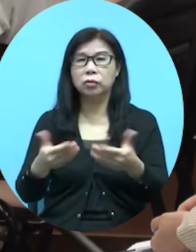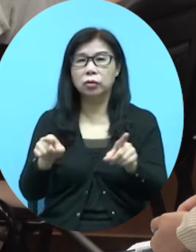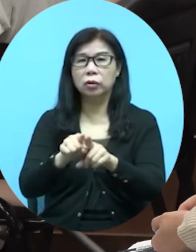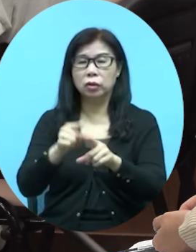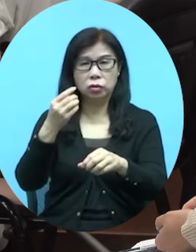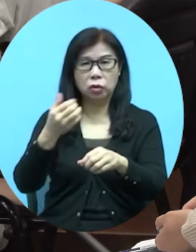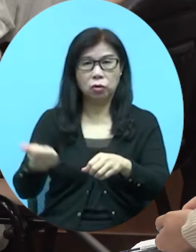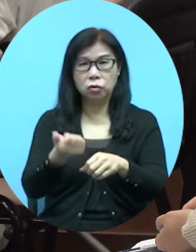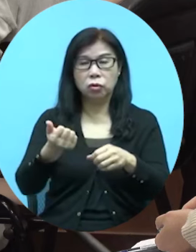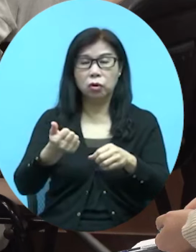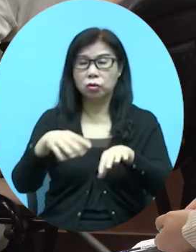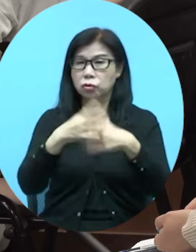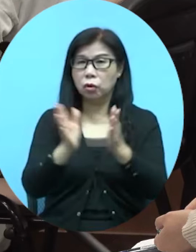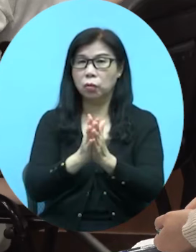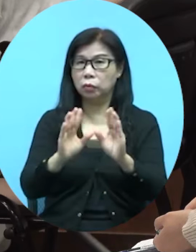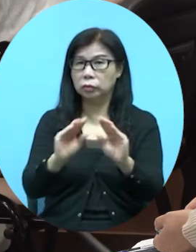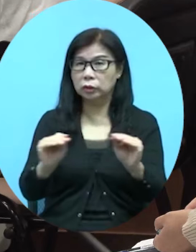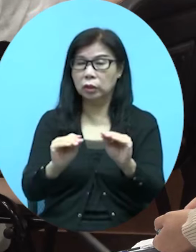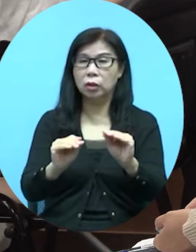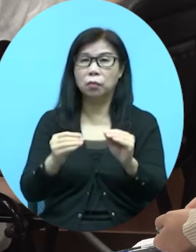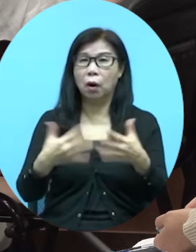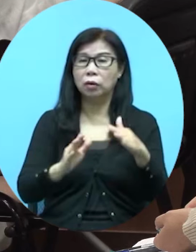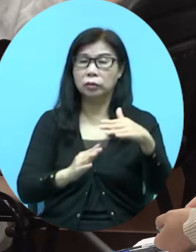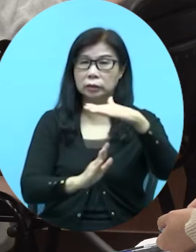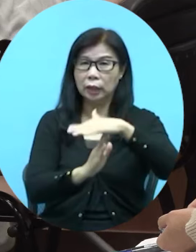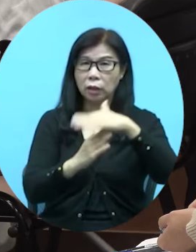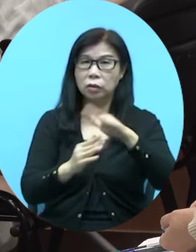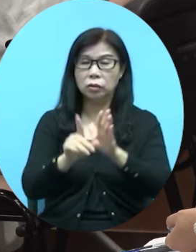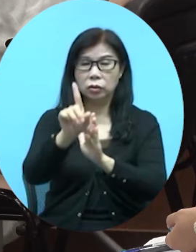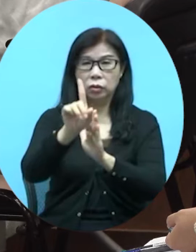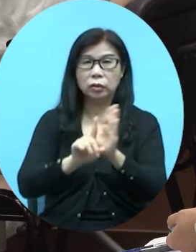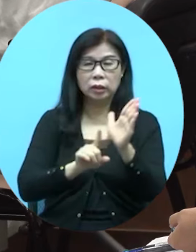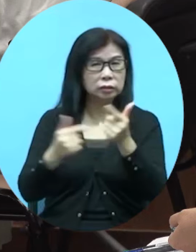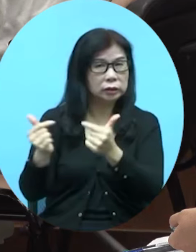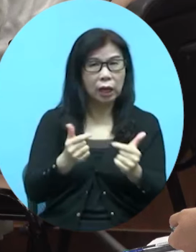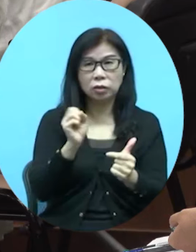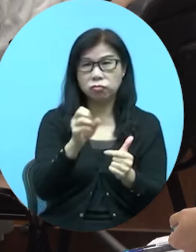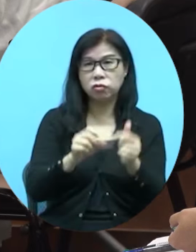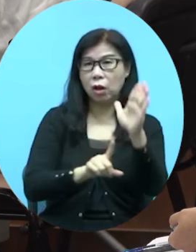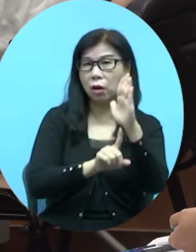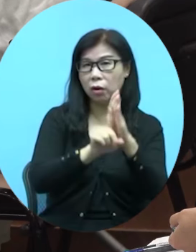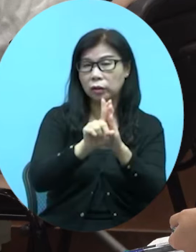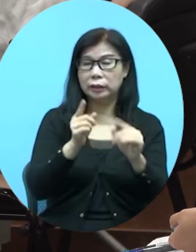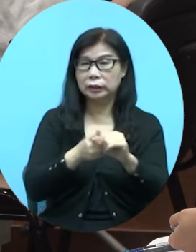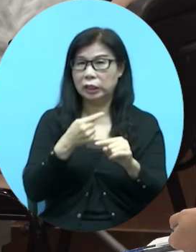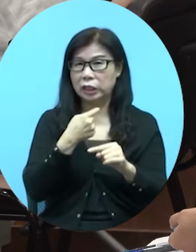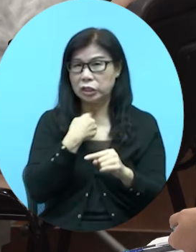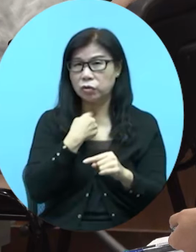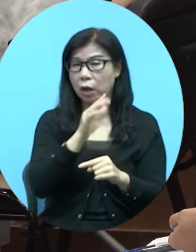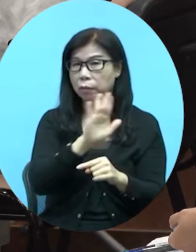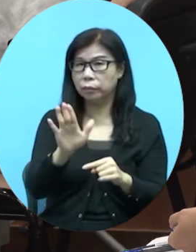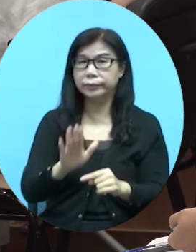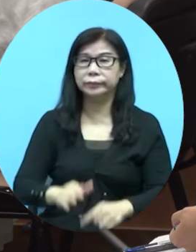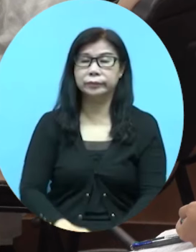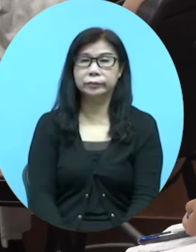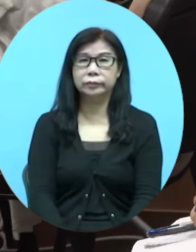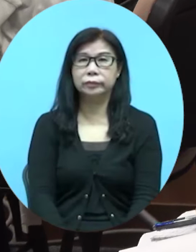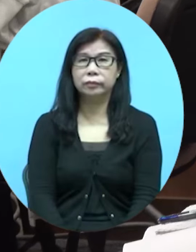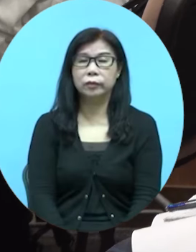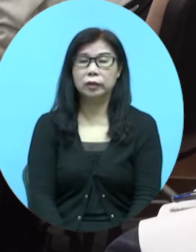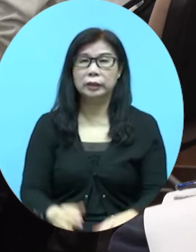Do you think it's necessary for these dancing centers studios banquet halls to be forced to close